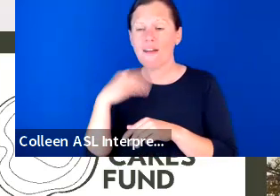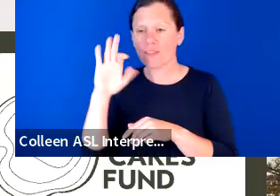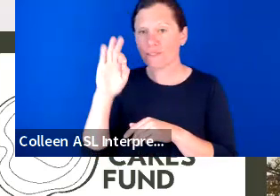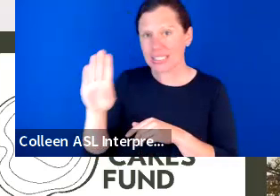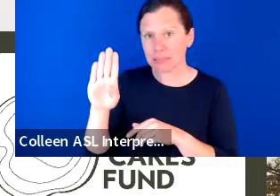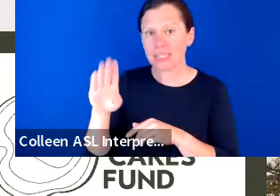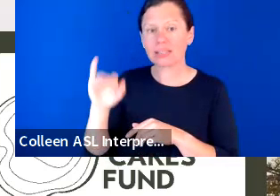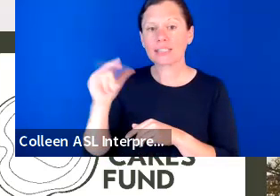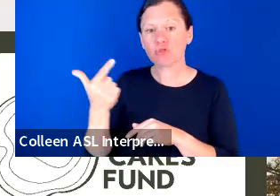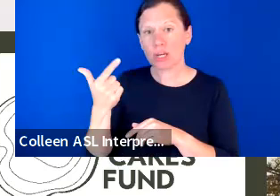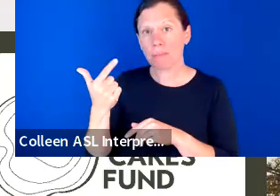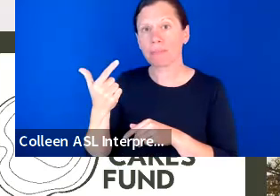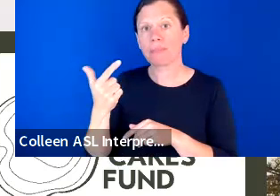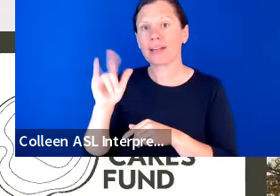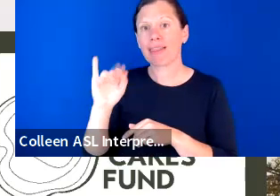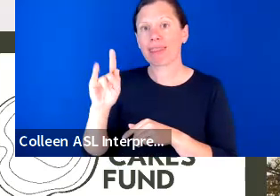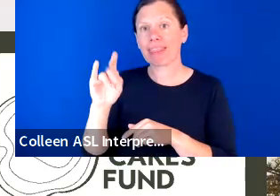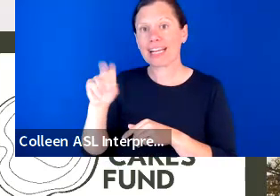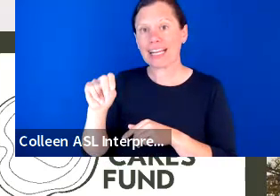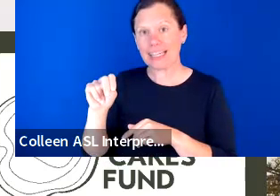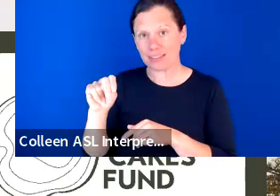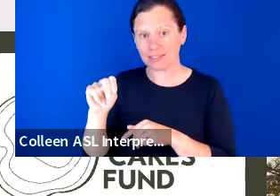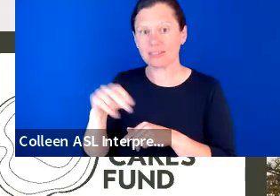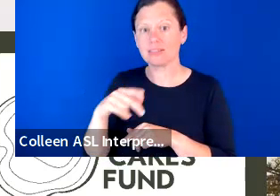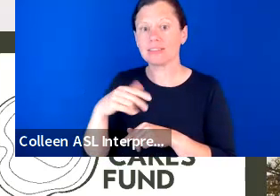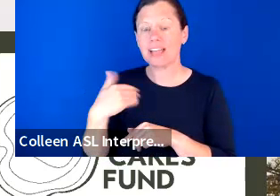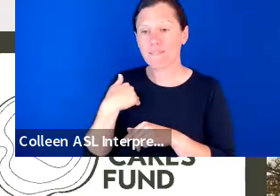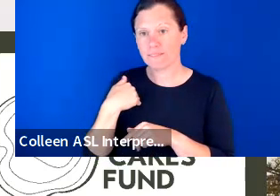and you can sign up for the newsletter on our website.